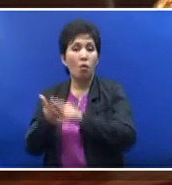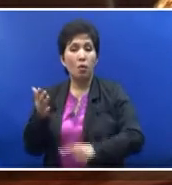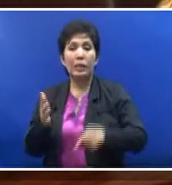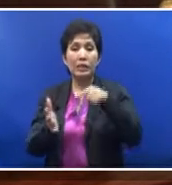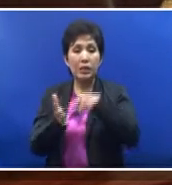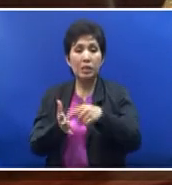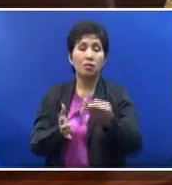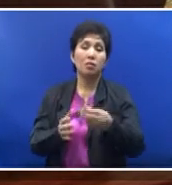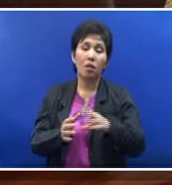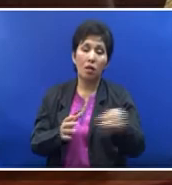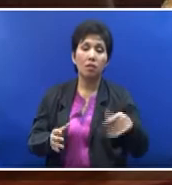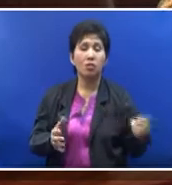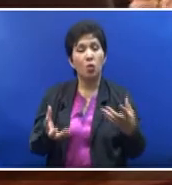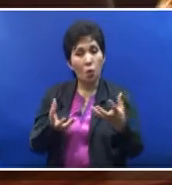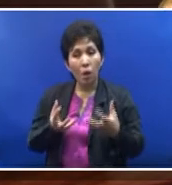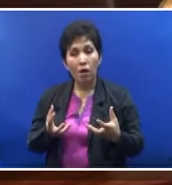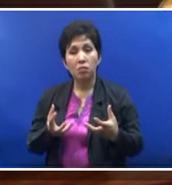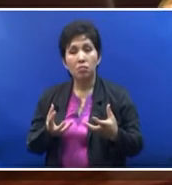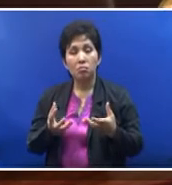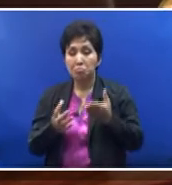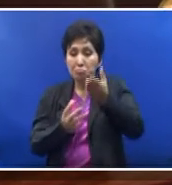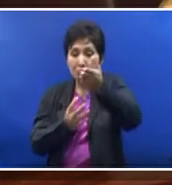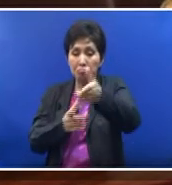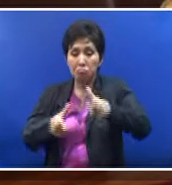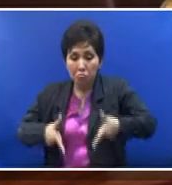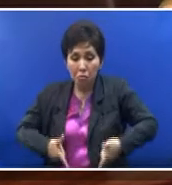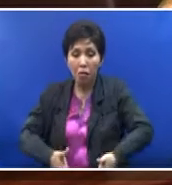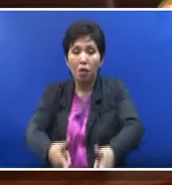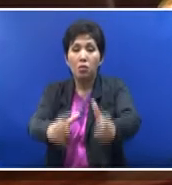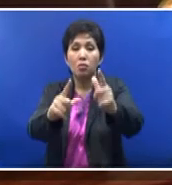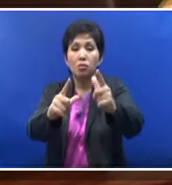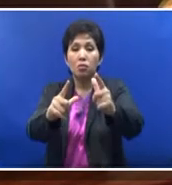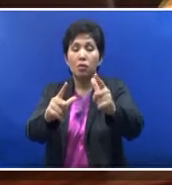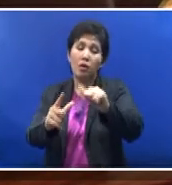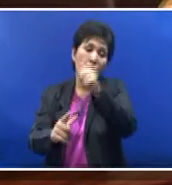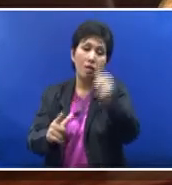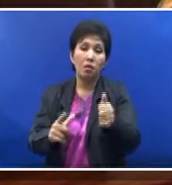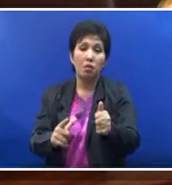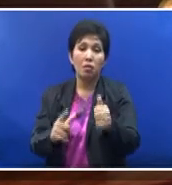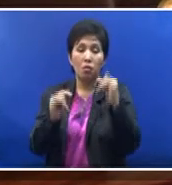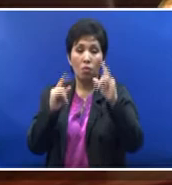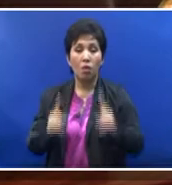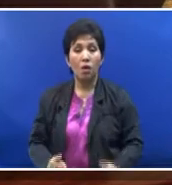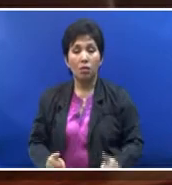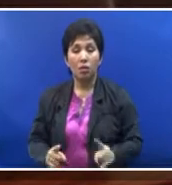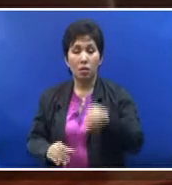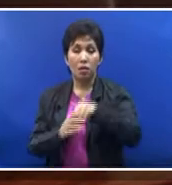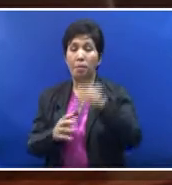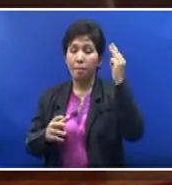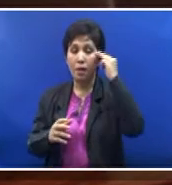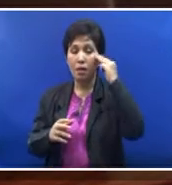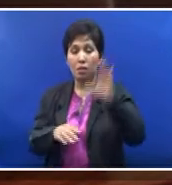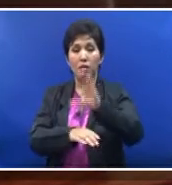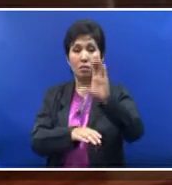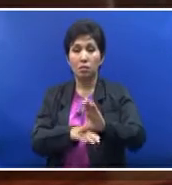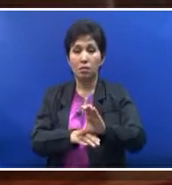and this. Whenever you want to pass by, okay, anyone, okay, in Malay culture, we have to